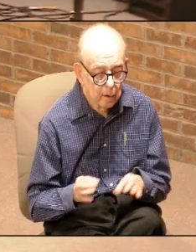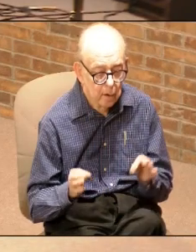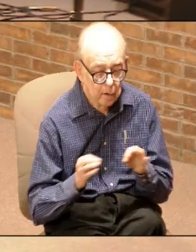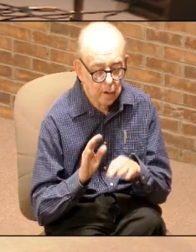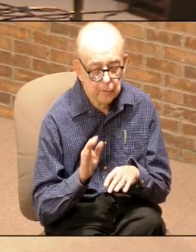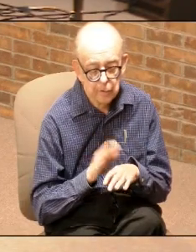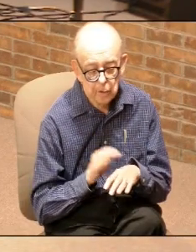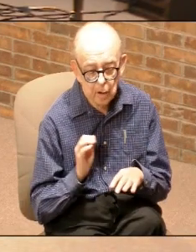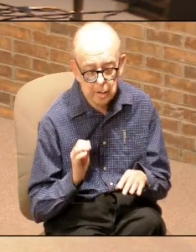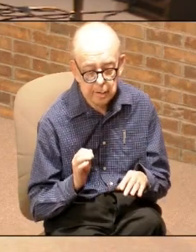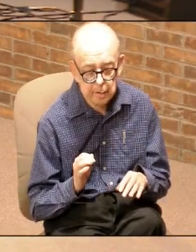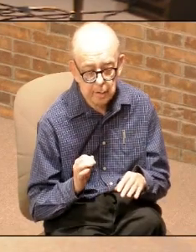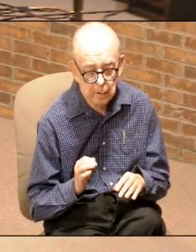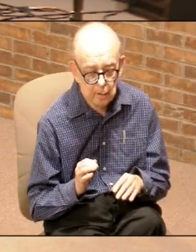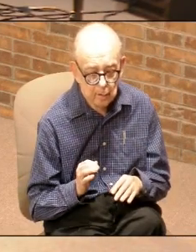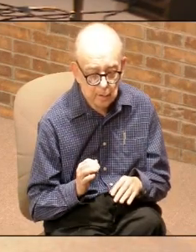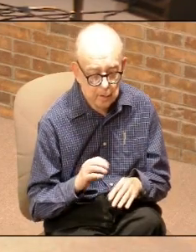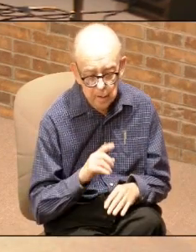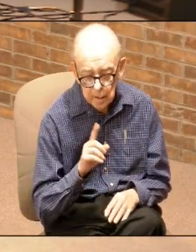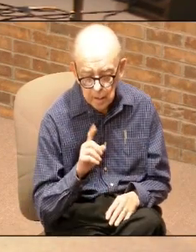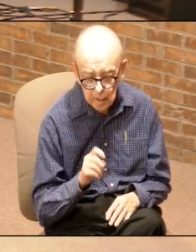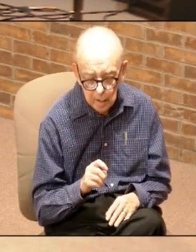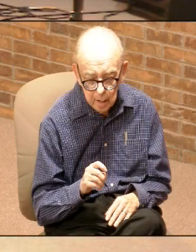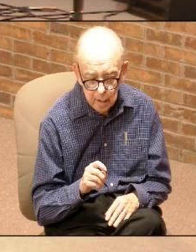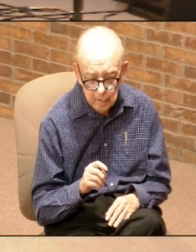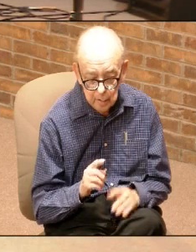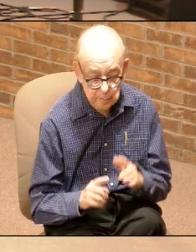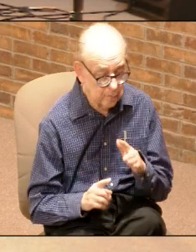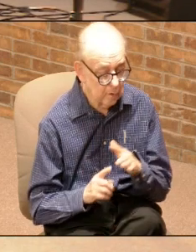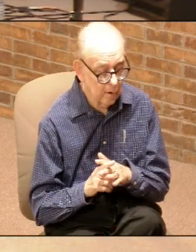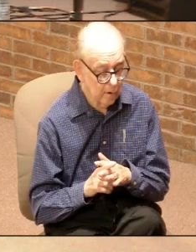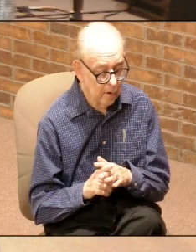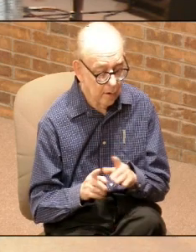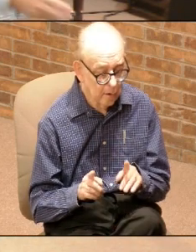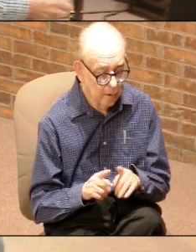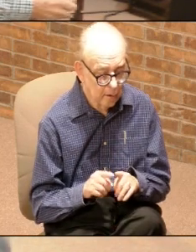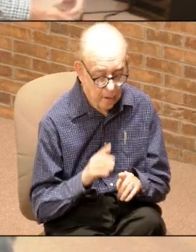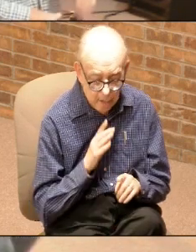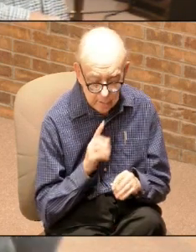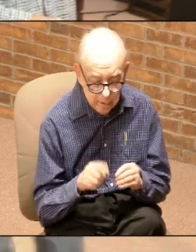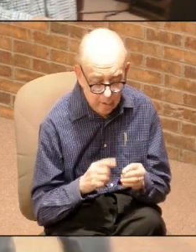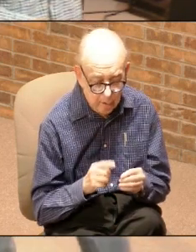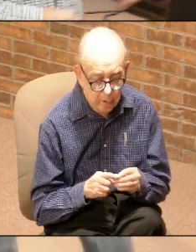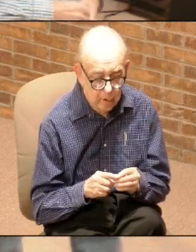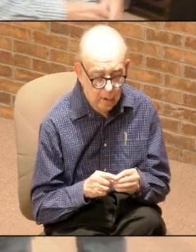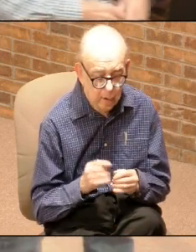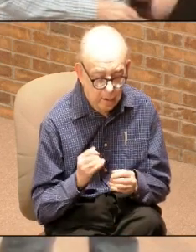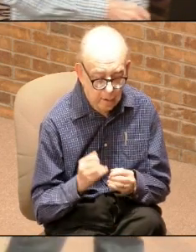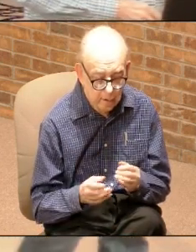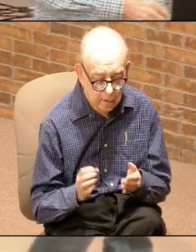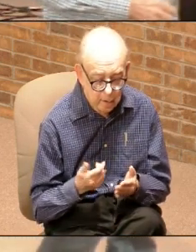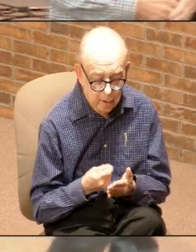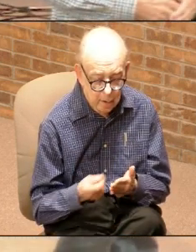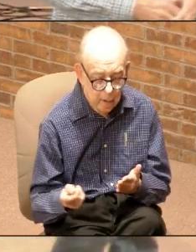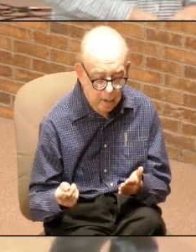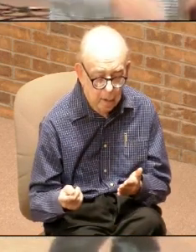Worthy of your calling. And the question arises, as we've been talking about the last few weeks, and that is this: